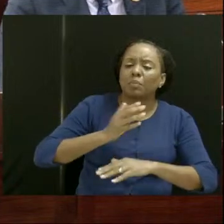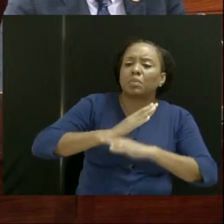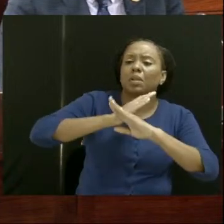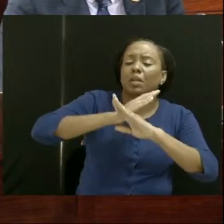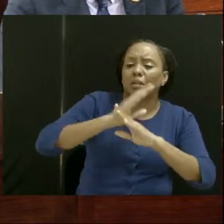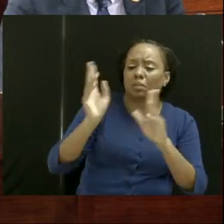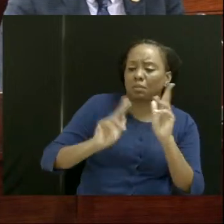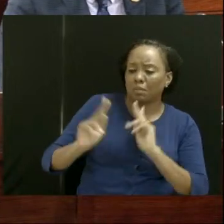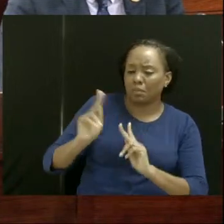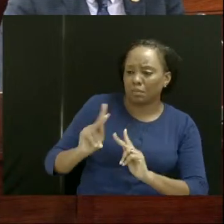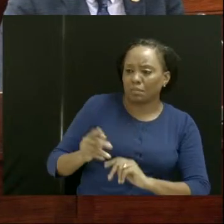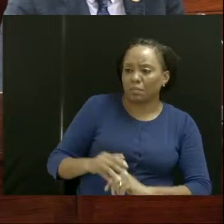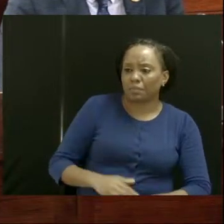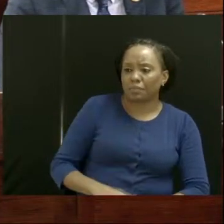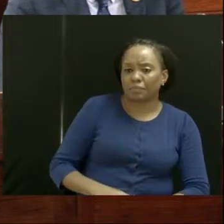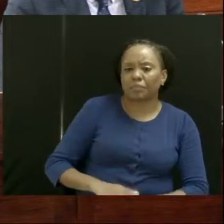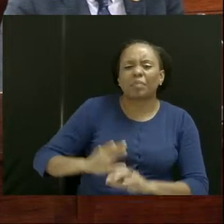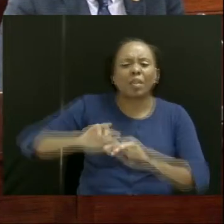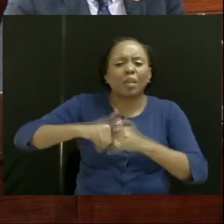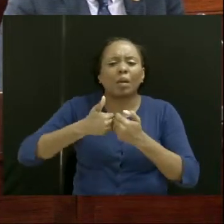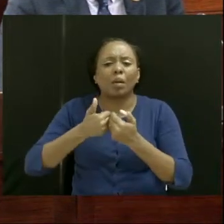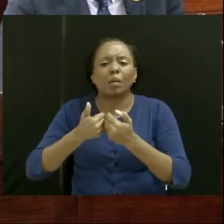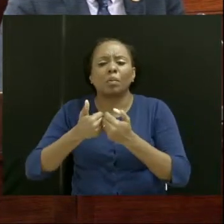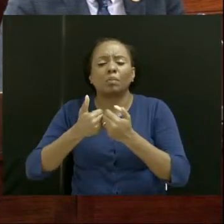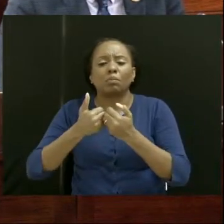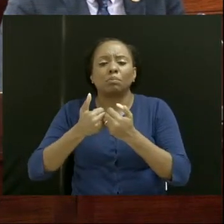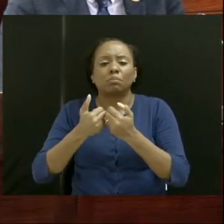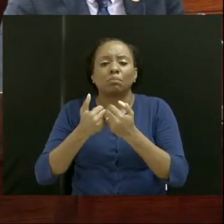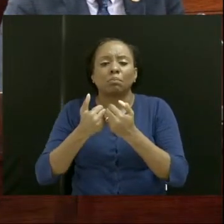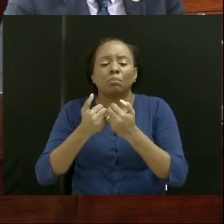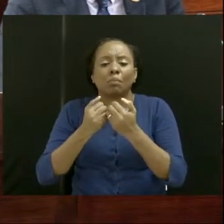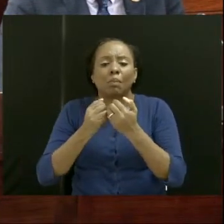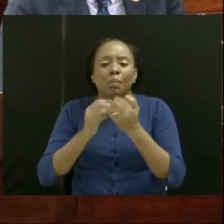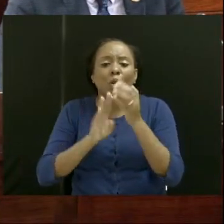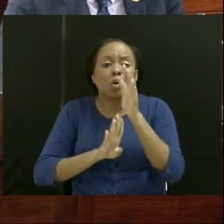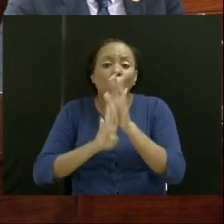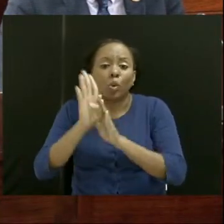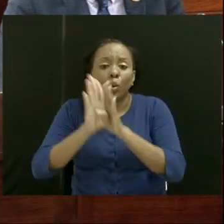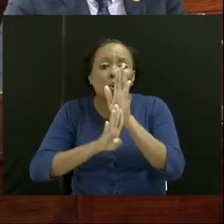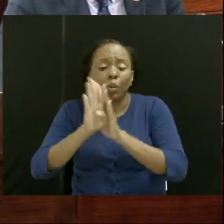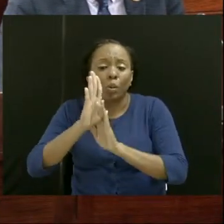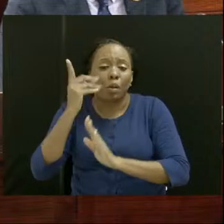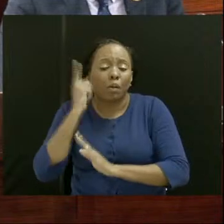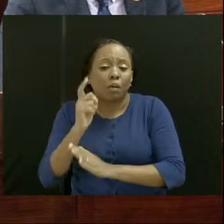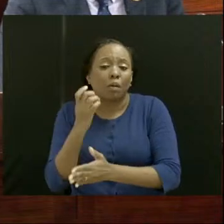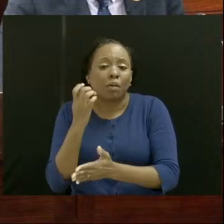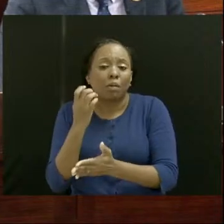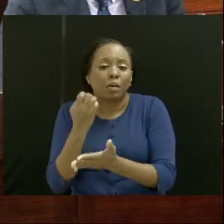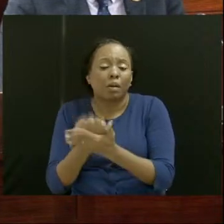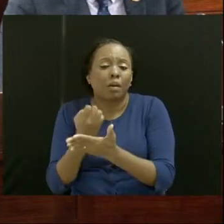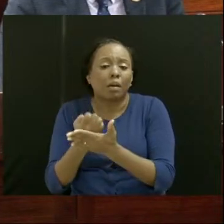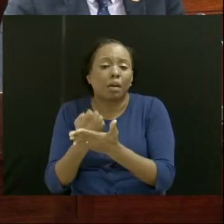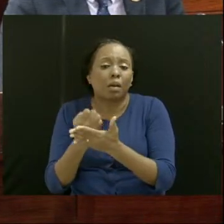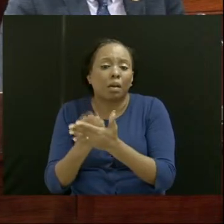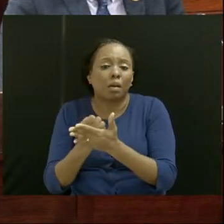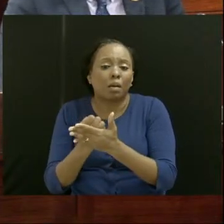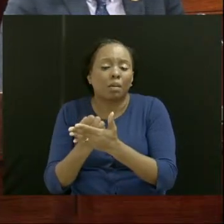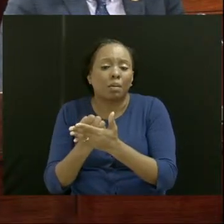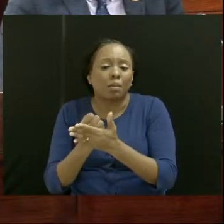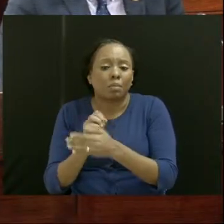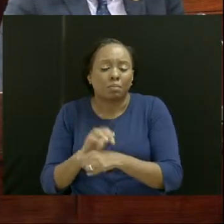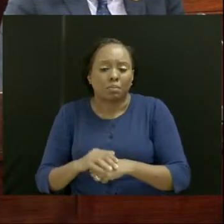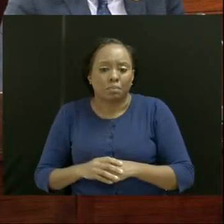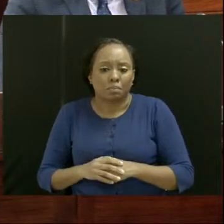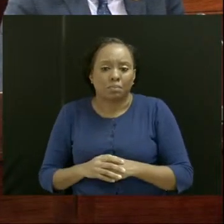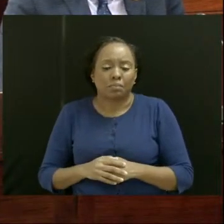of equitable growth that generates employment in Barbados at this time. She also set